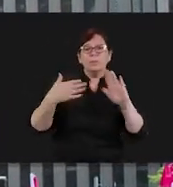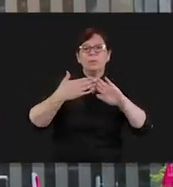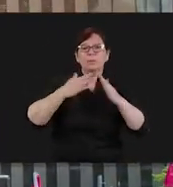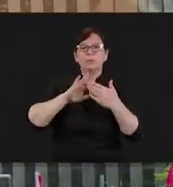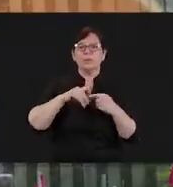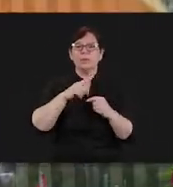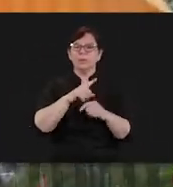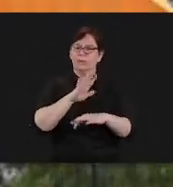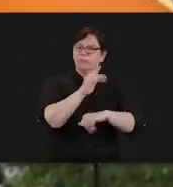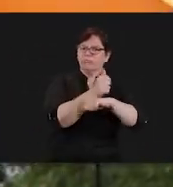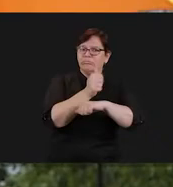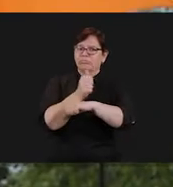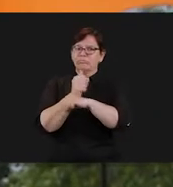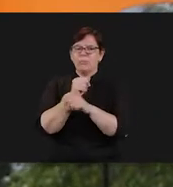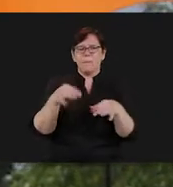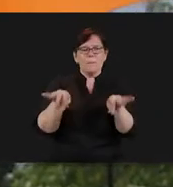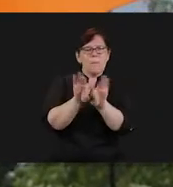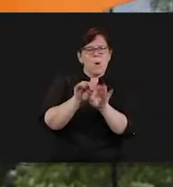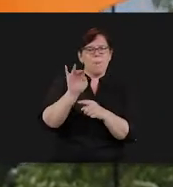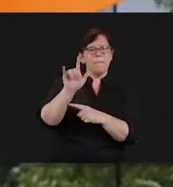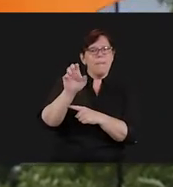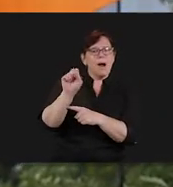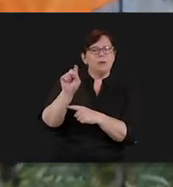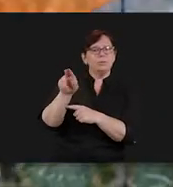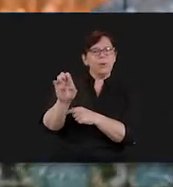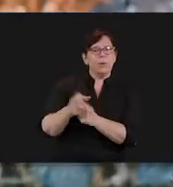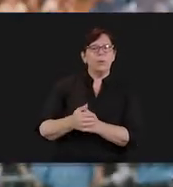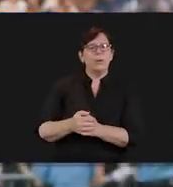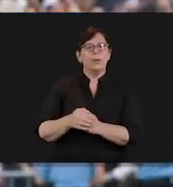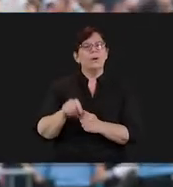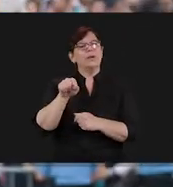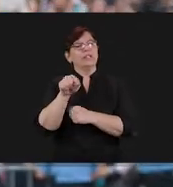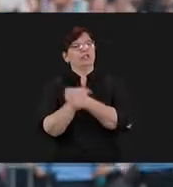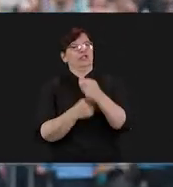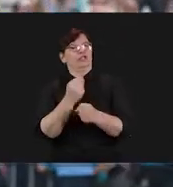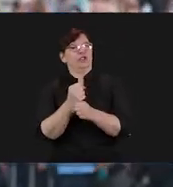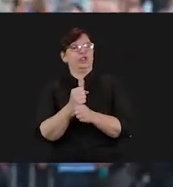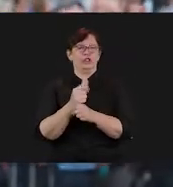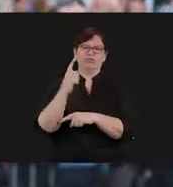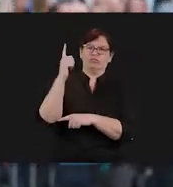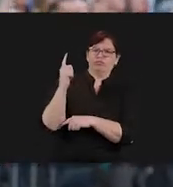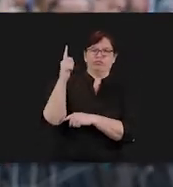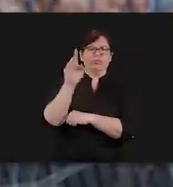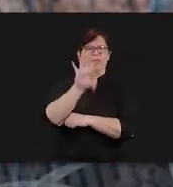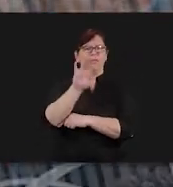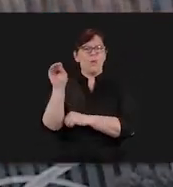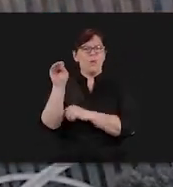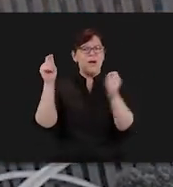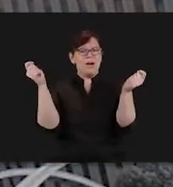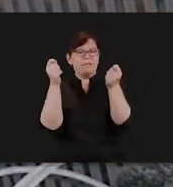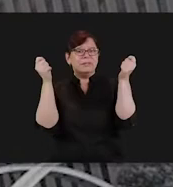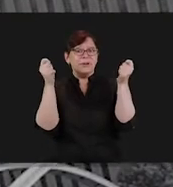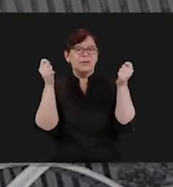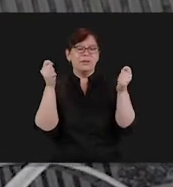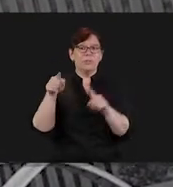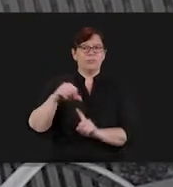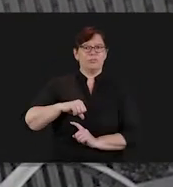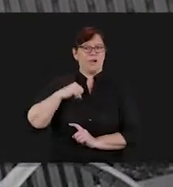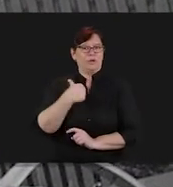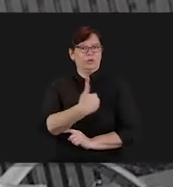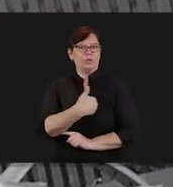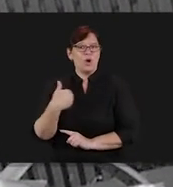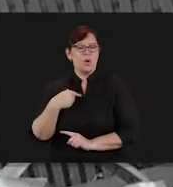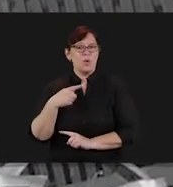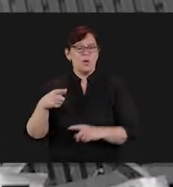important milestones. This year marks the 40th anniversary of Pride in Toronto. Unbelievable. Officially founded in